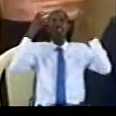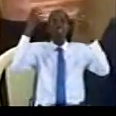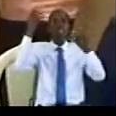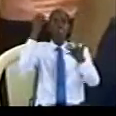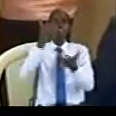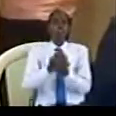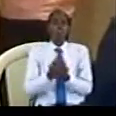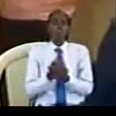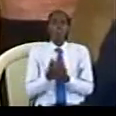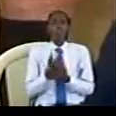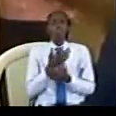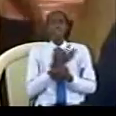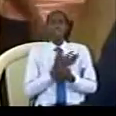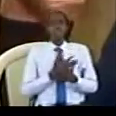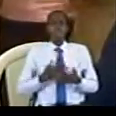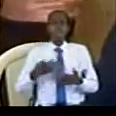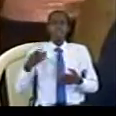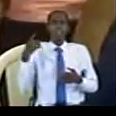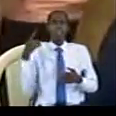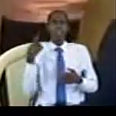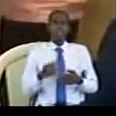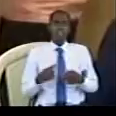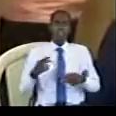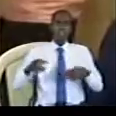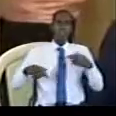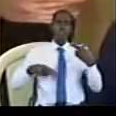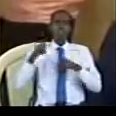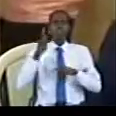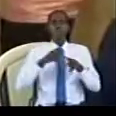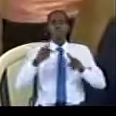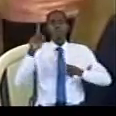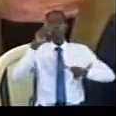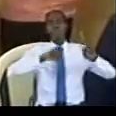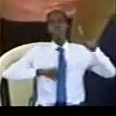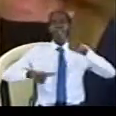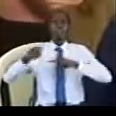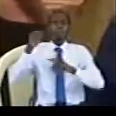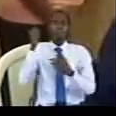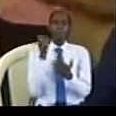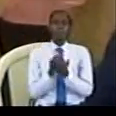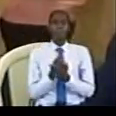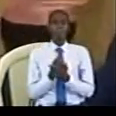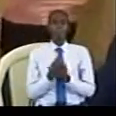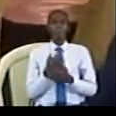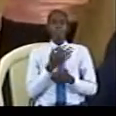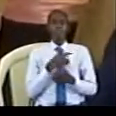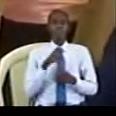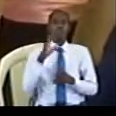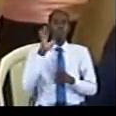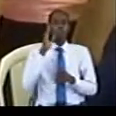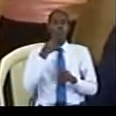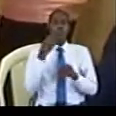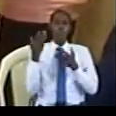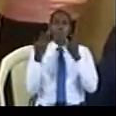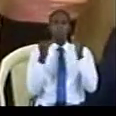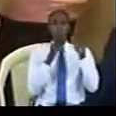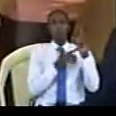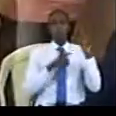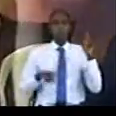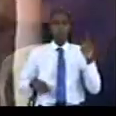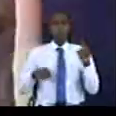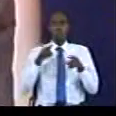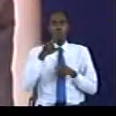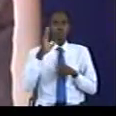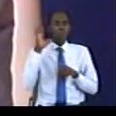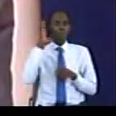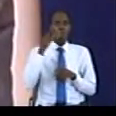And revived people said, Amen. And those who are going to serve the Lord, those who are going to follow